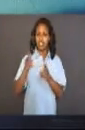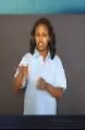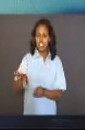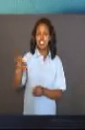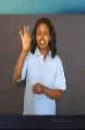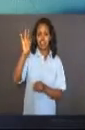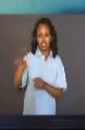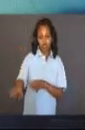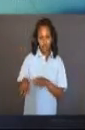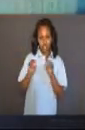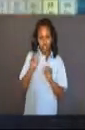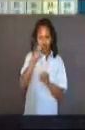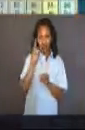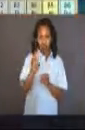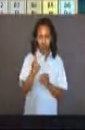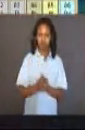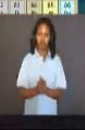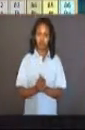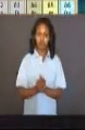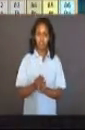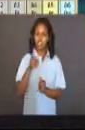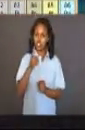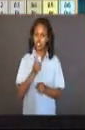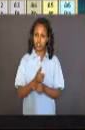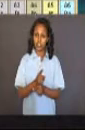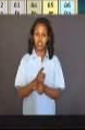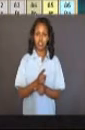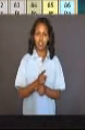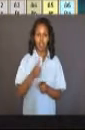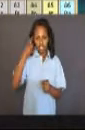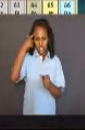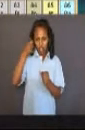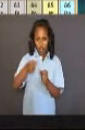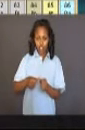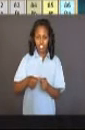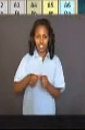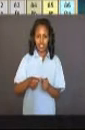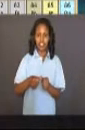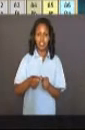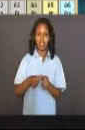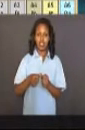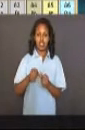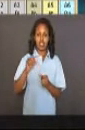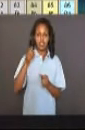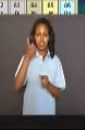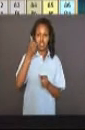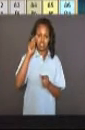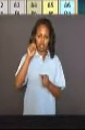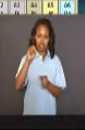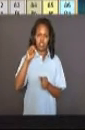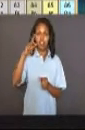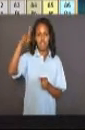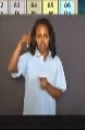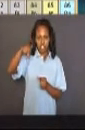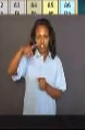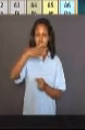discover, students? You should have noticed that antimony,